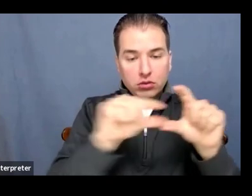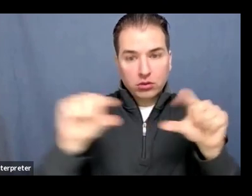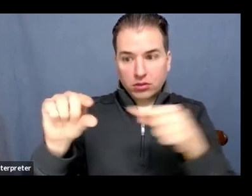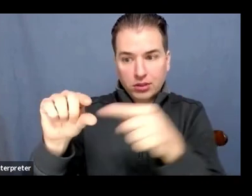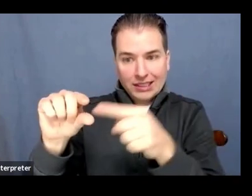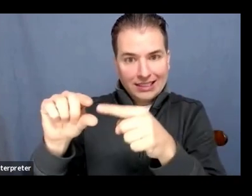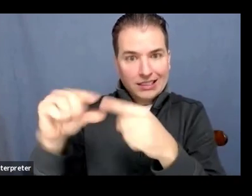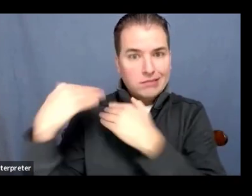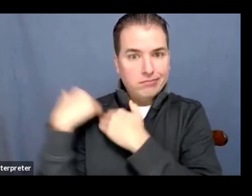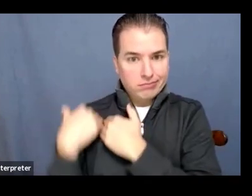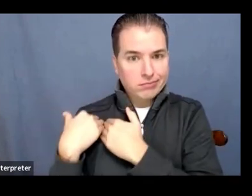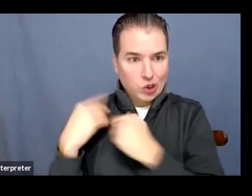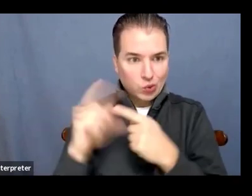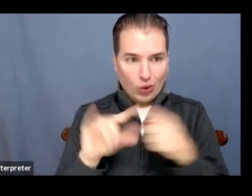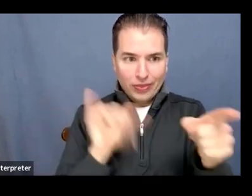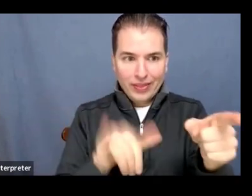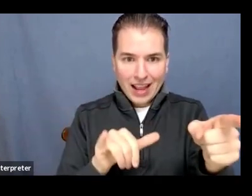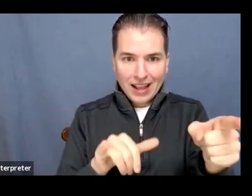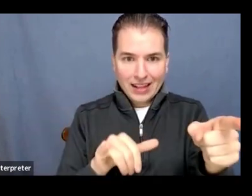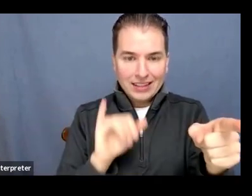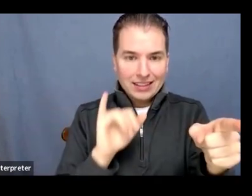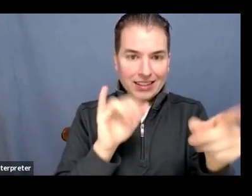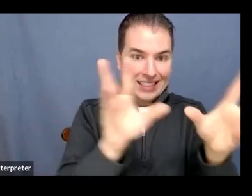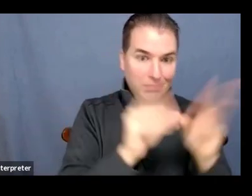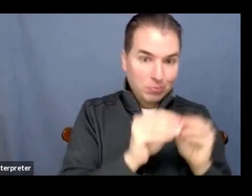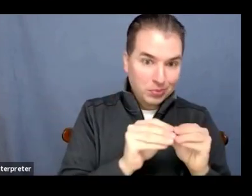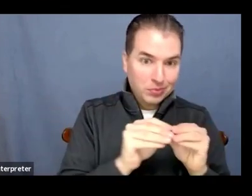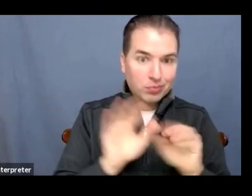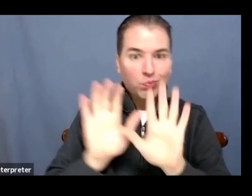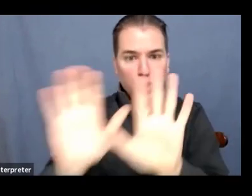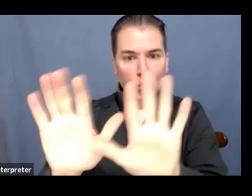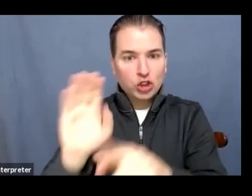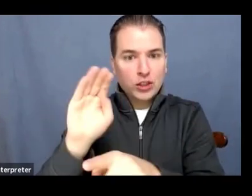that you have to pay for some of these kinds of services.